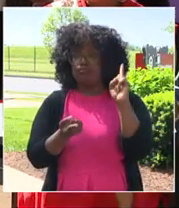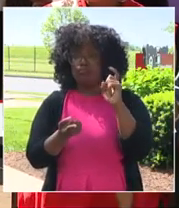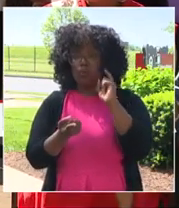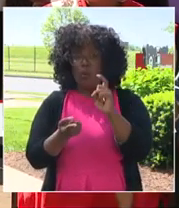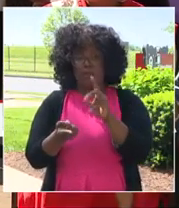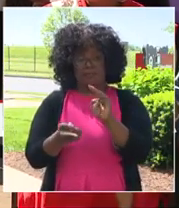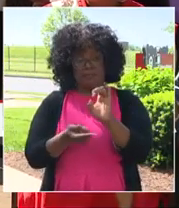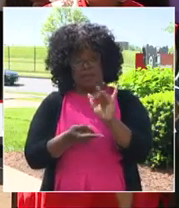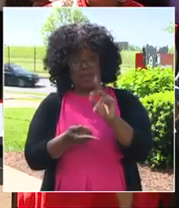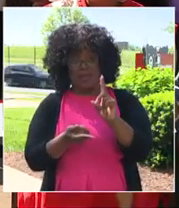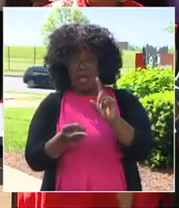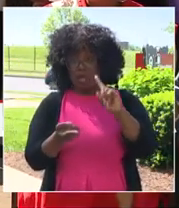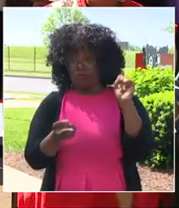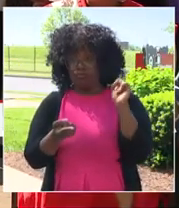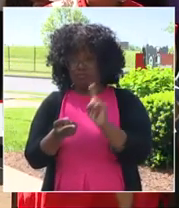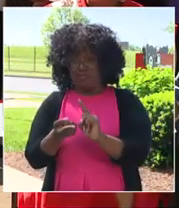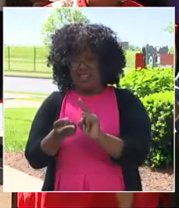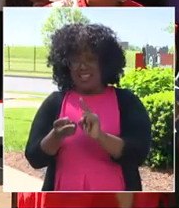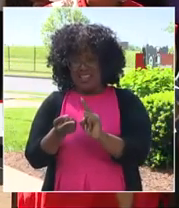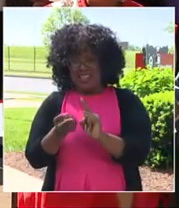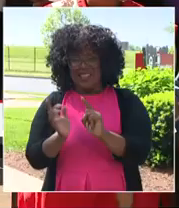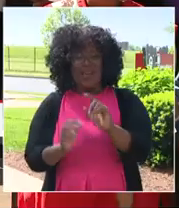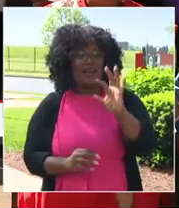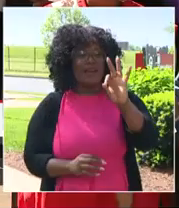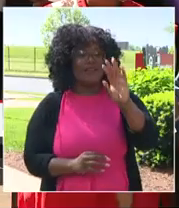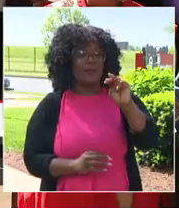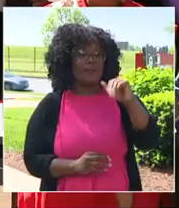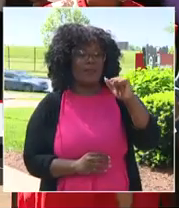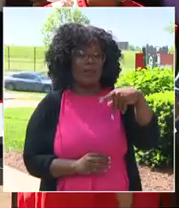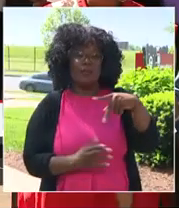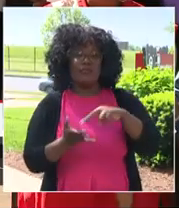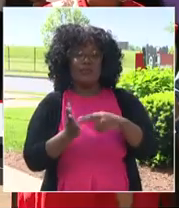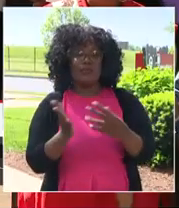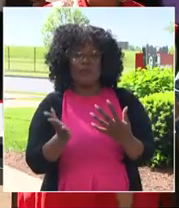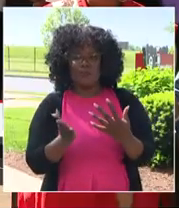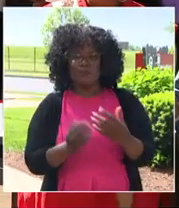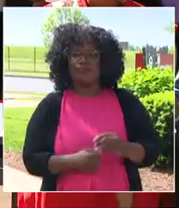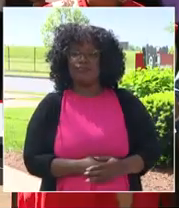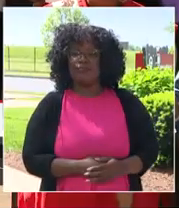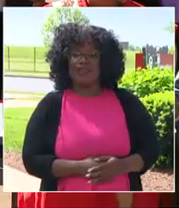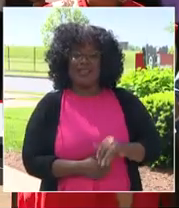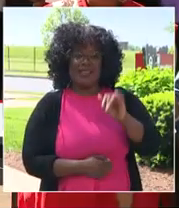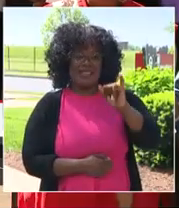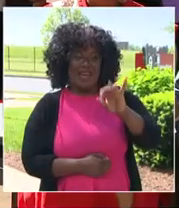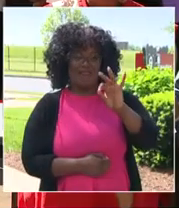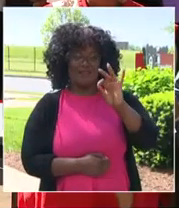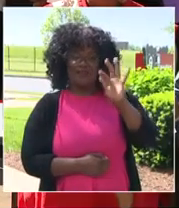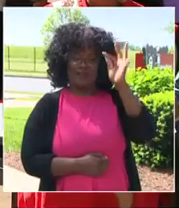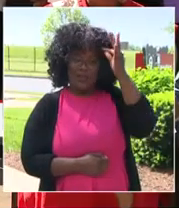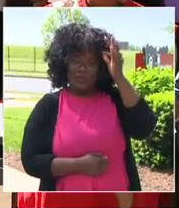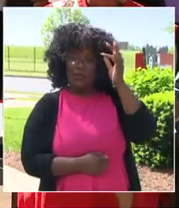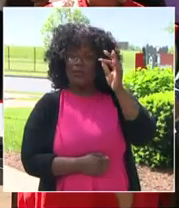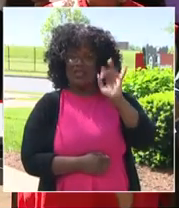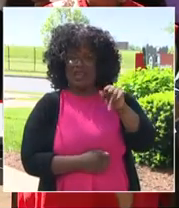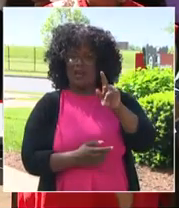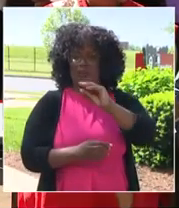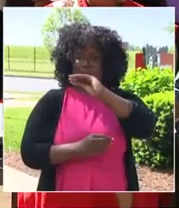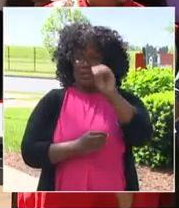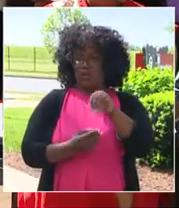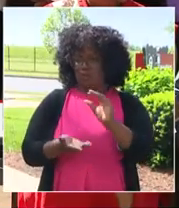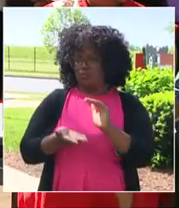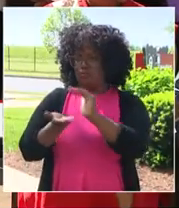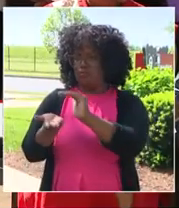what FMAP means. It's the percentage that the federal government contributes to cover Medicaid